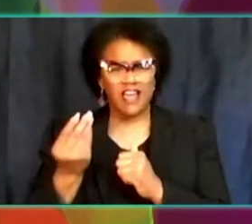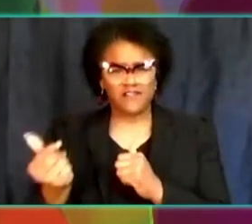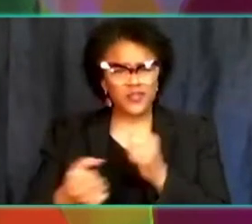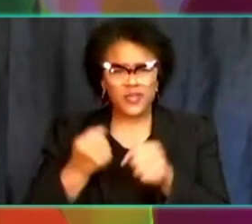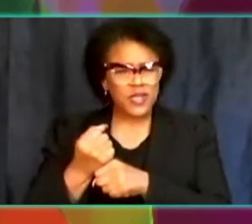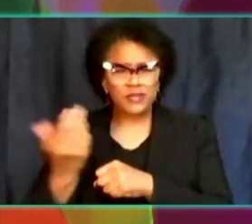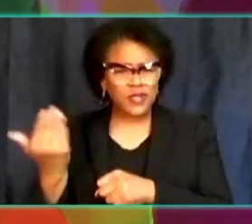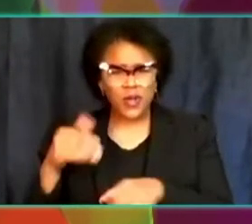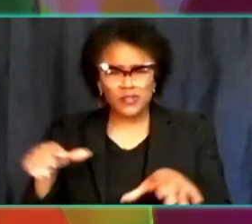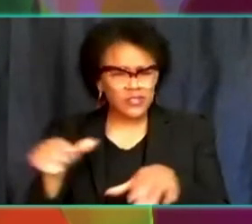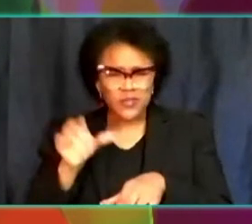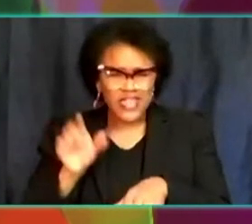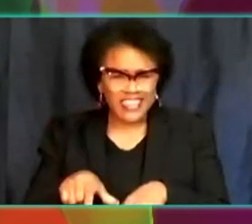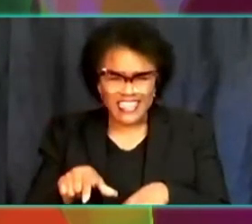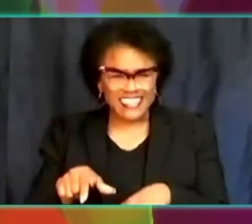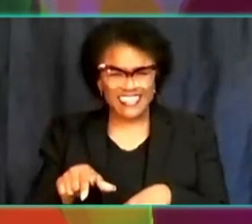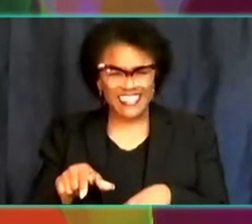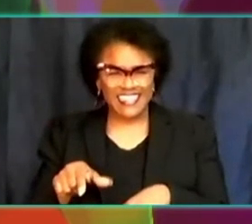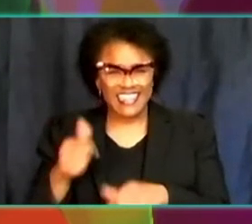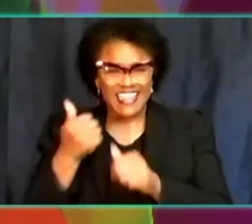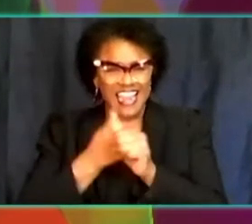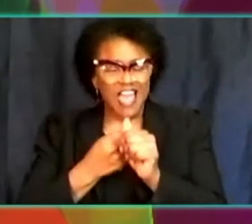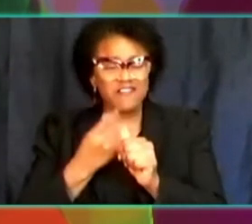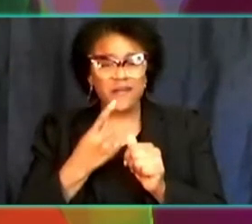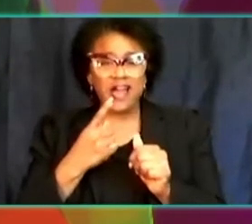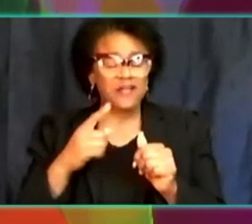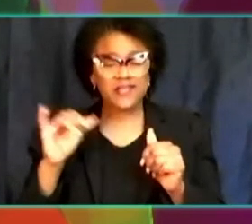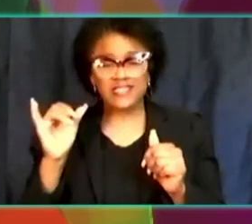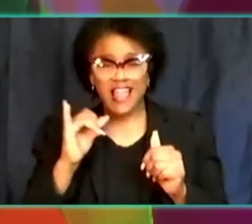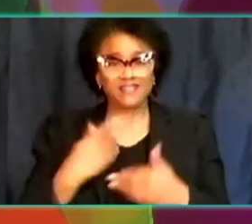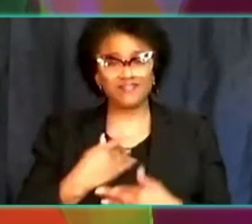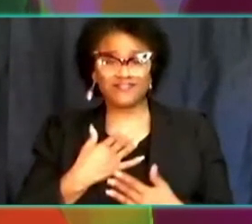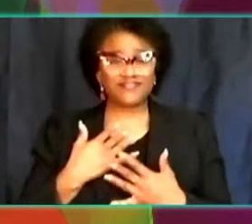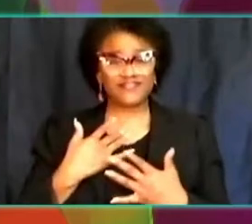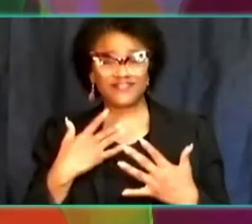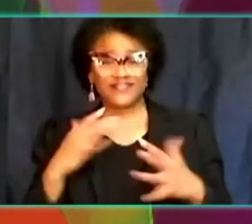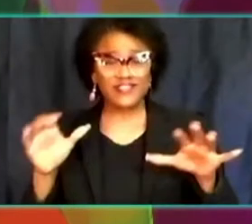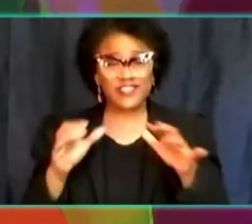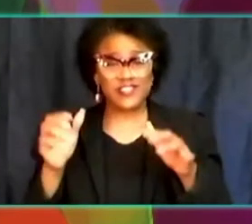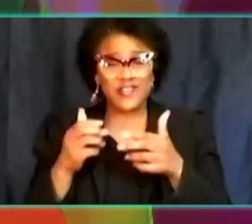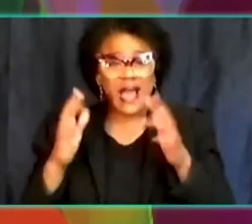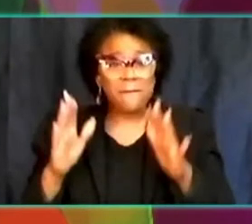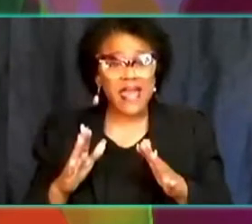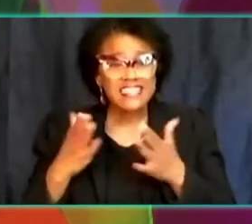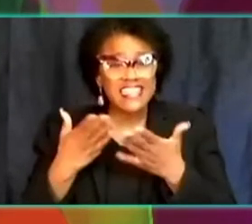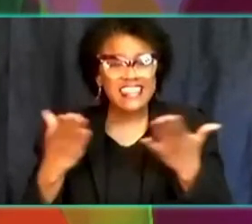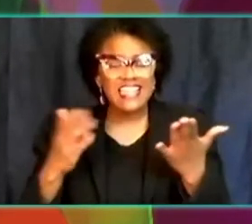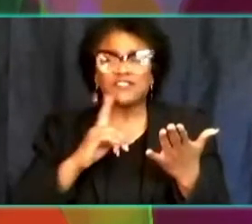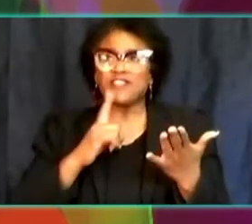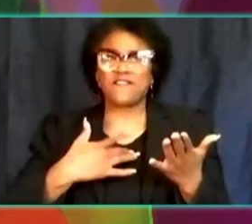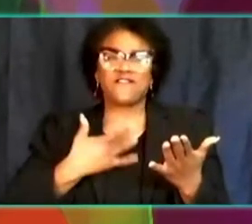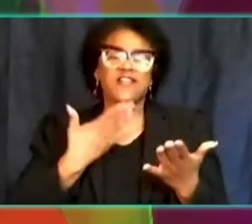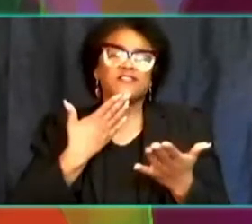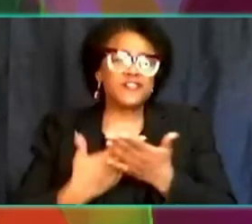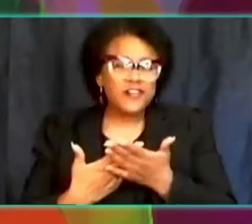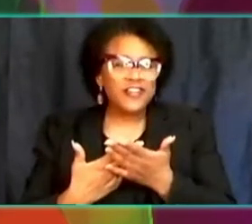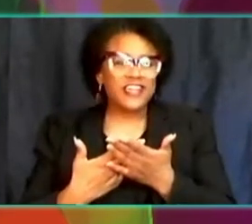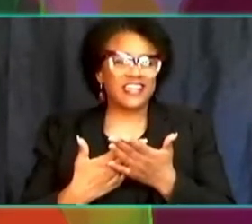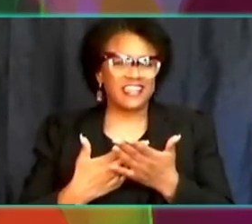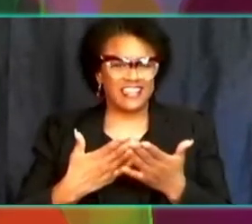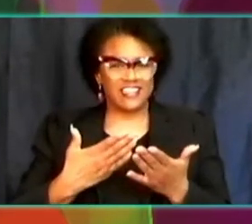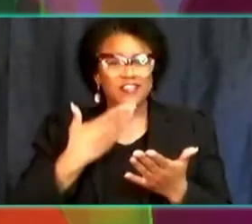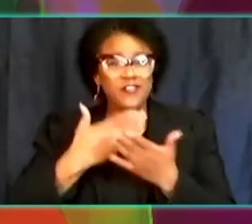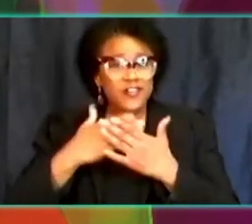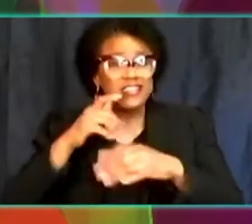and just like everybody yep. just like, bubbling and like doing all these amazing things. It just feels so good. Like this is a really good time, even